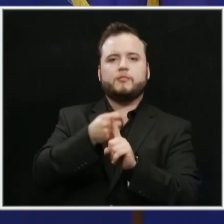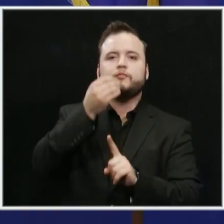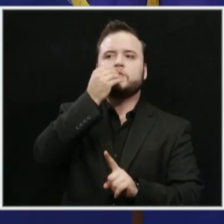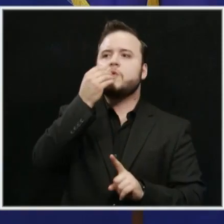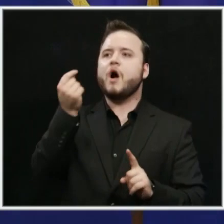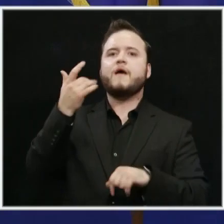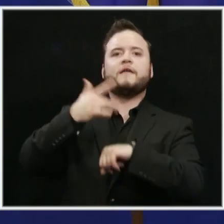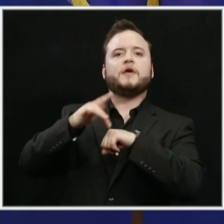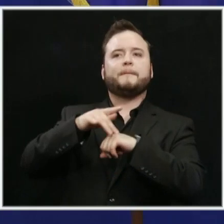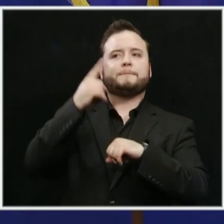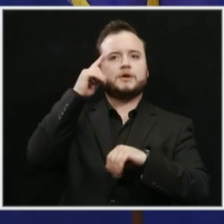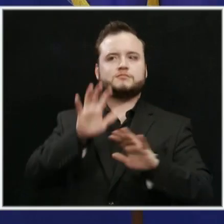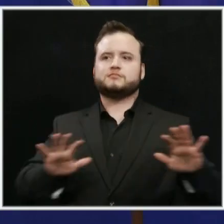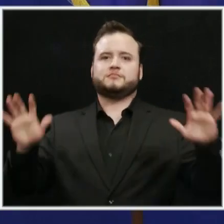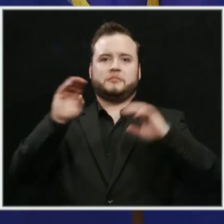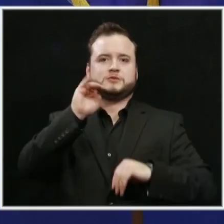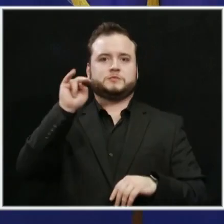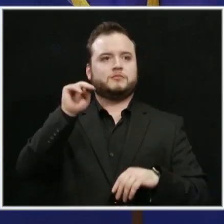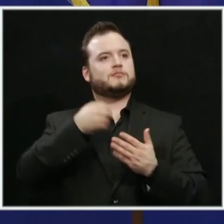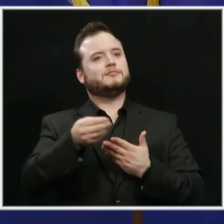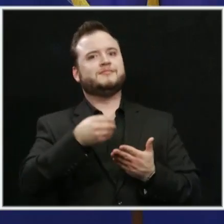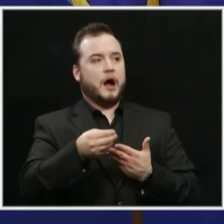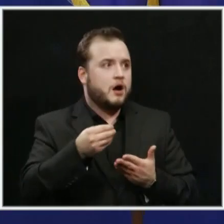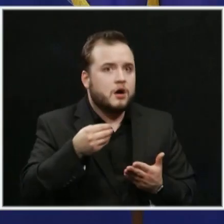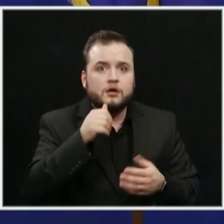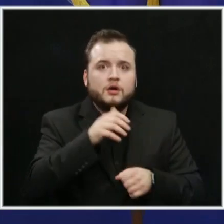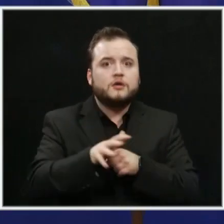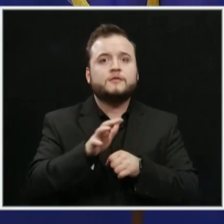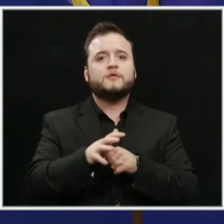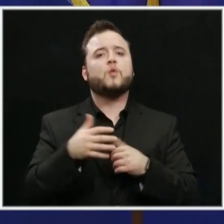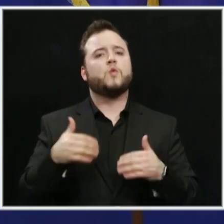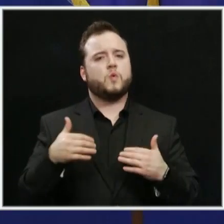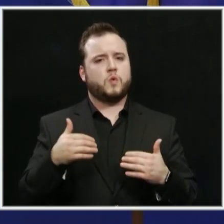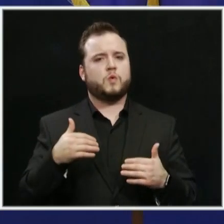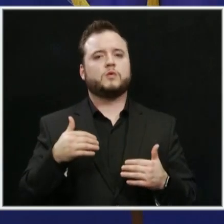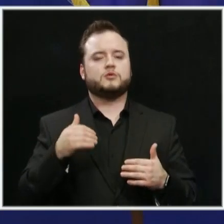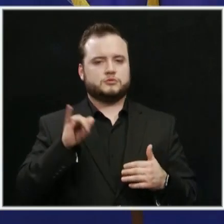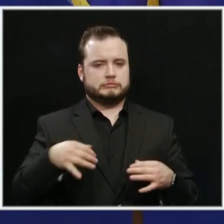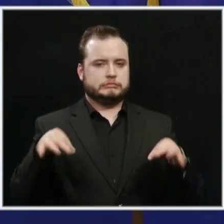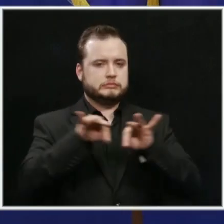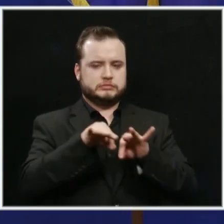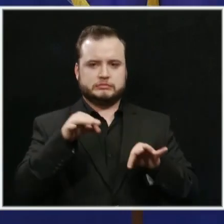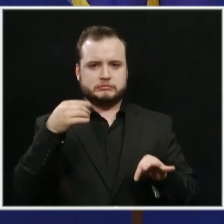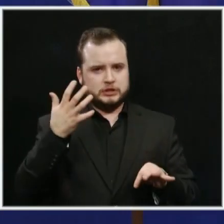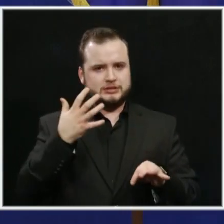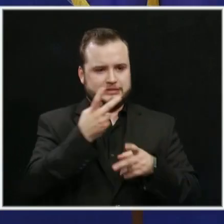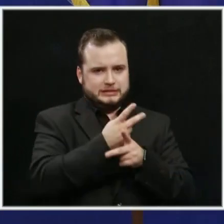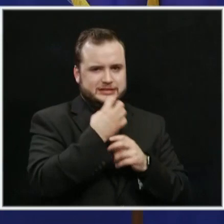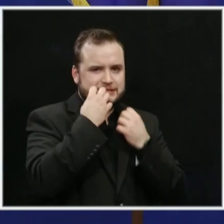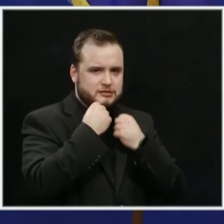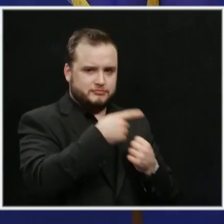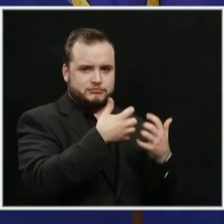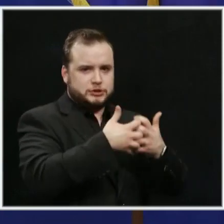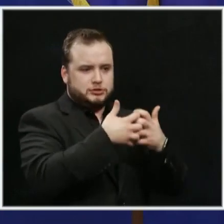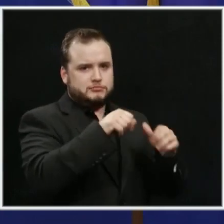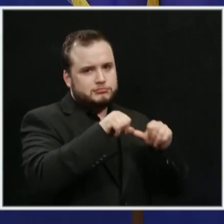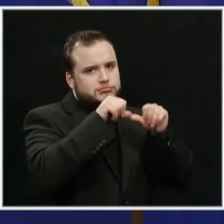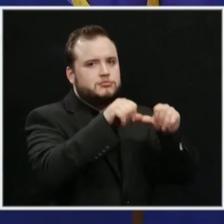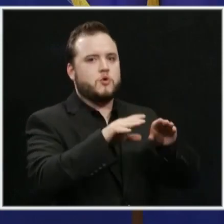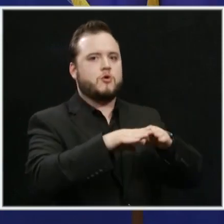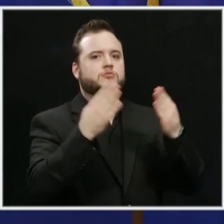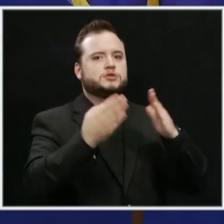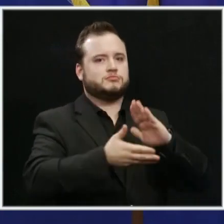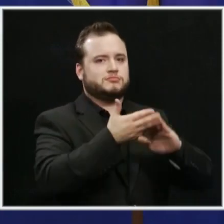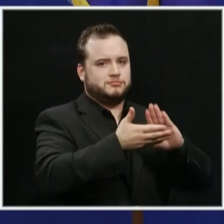an individual health perspective, to keep folks healthy. It's in the best interest of the community to keep it operating, but it's much broader than that. This is